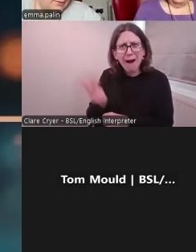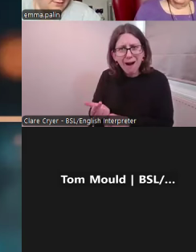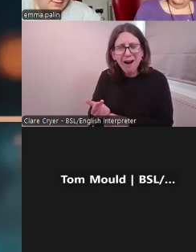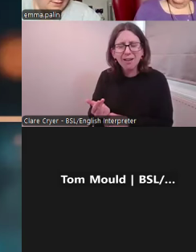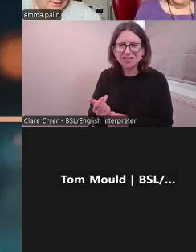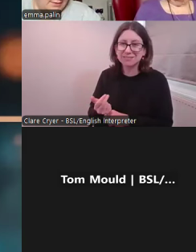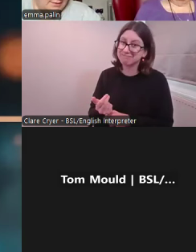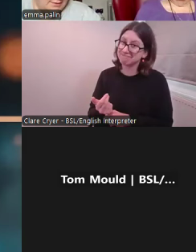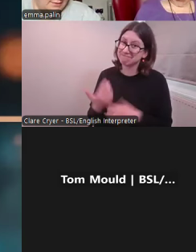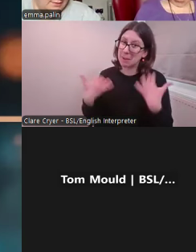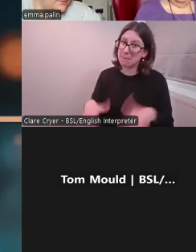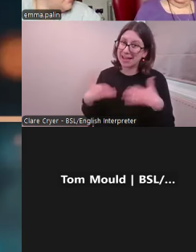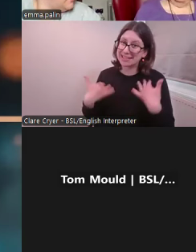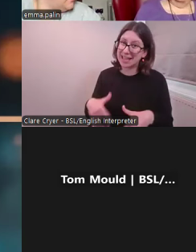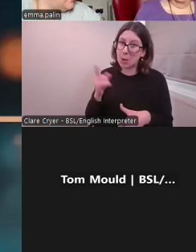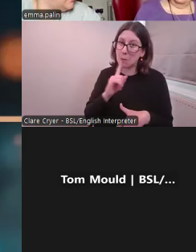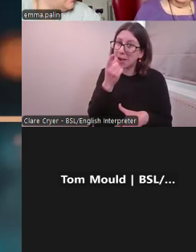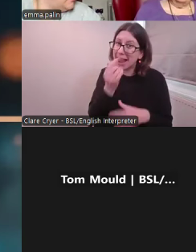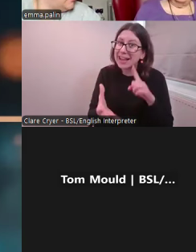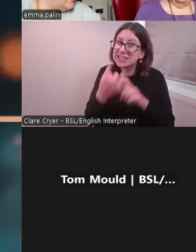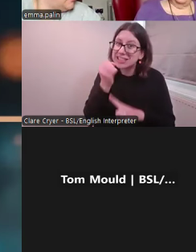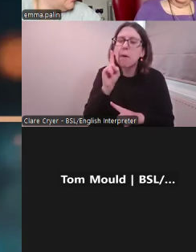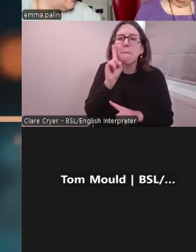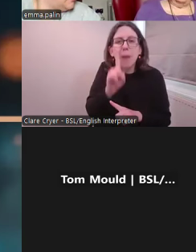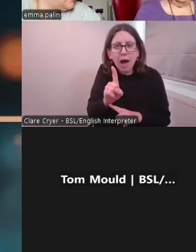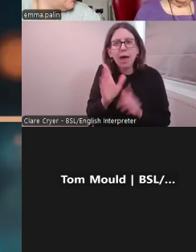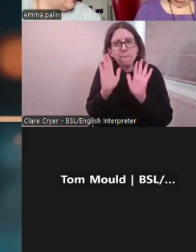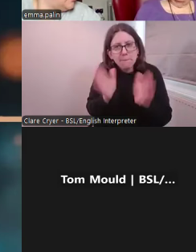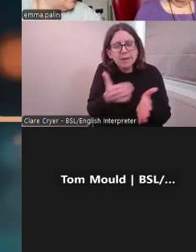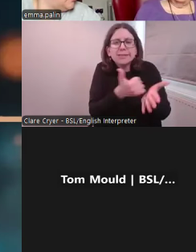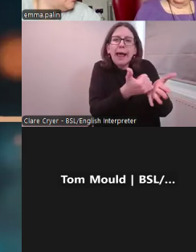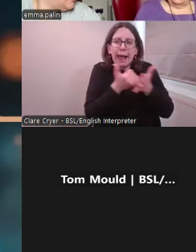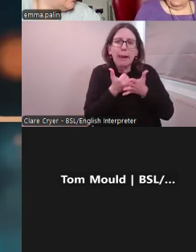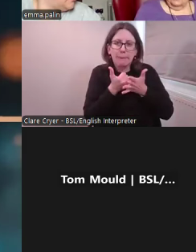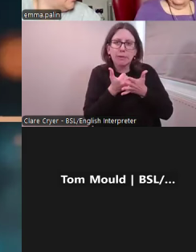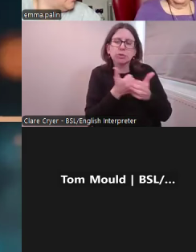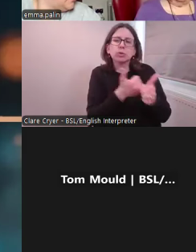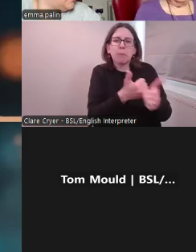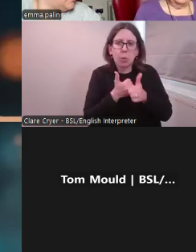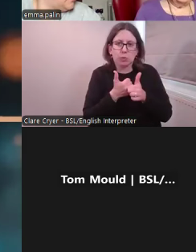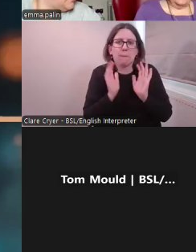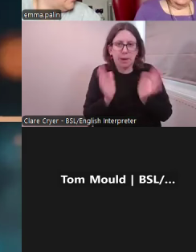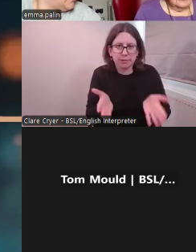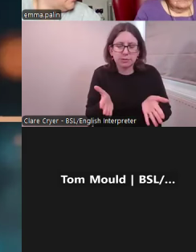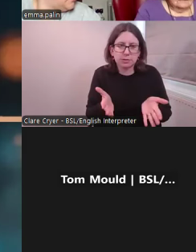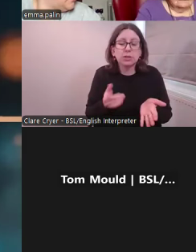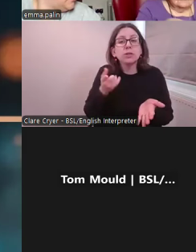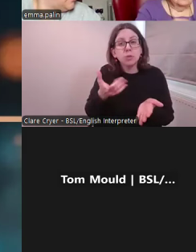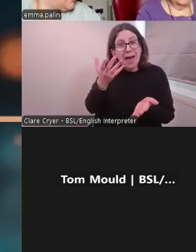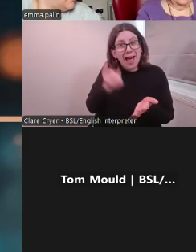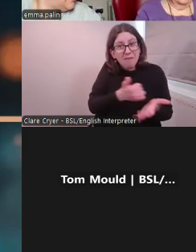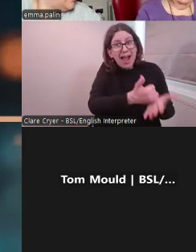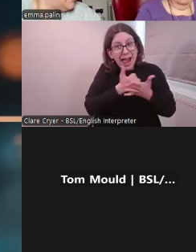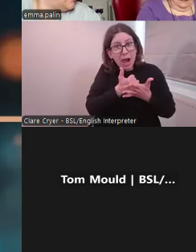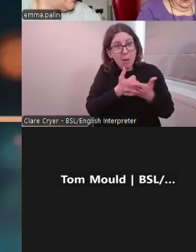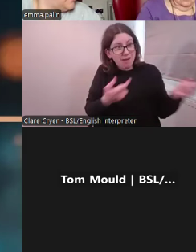It's amazing what you can do with help. You do need the help, of course. So we get help, and she comes round,